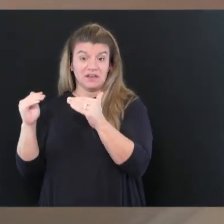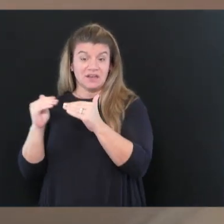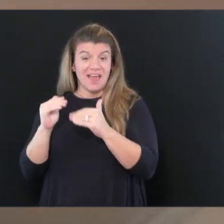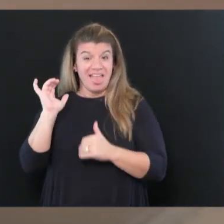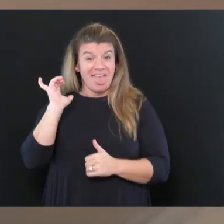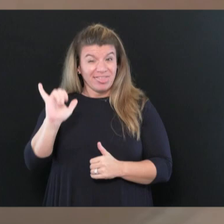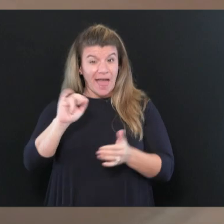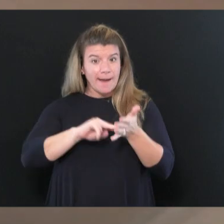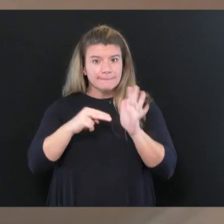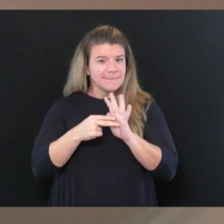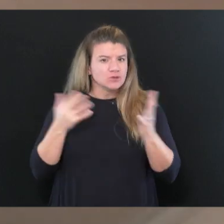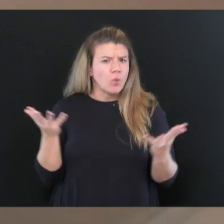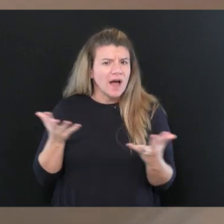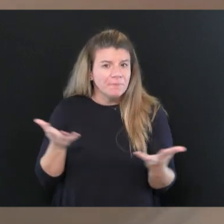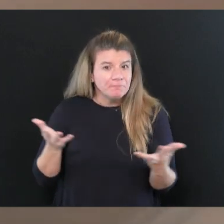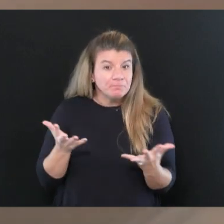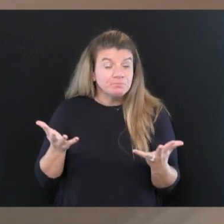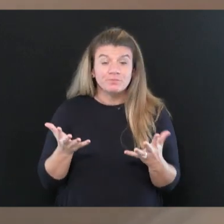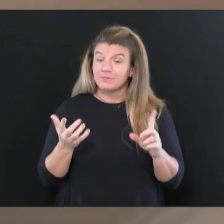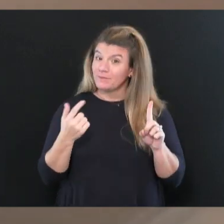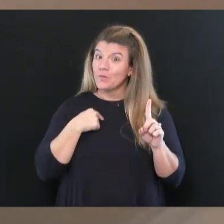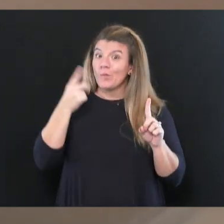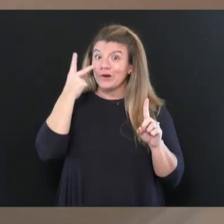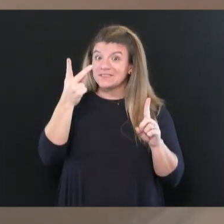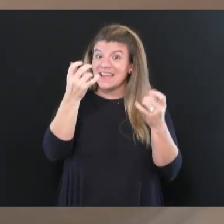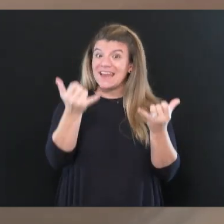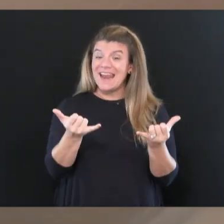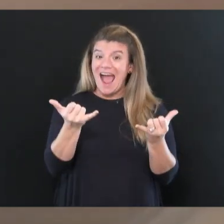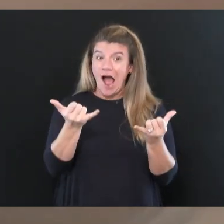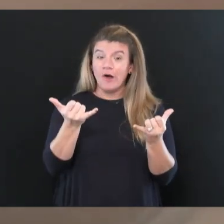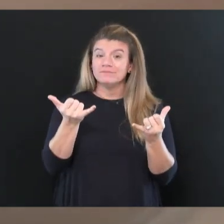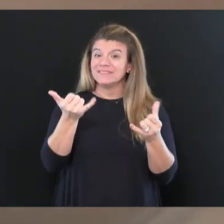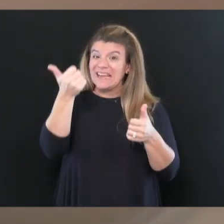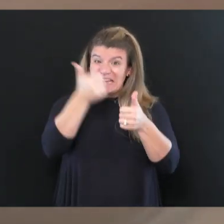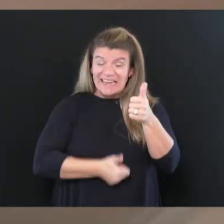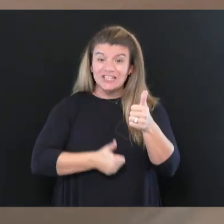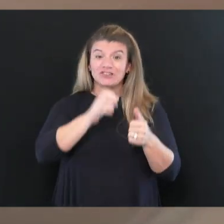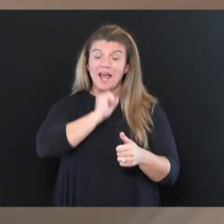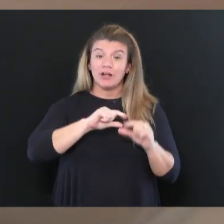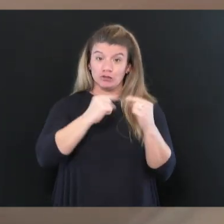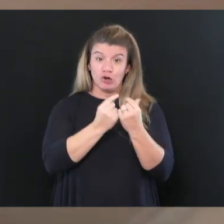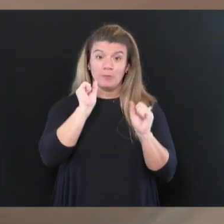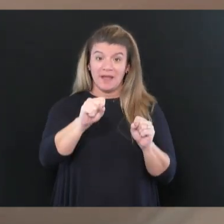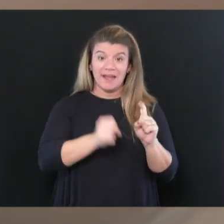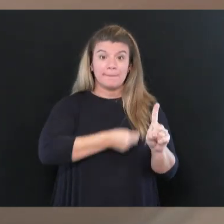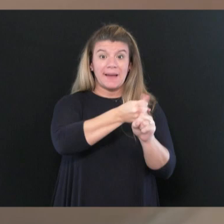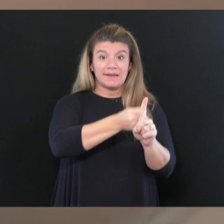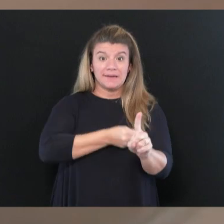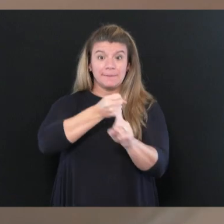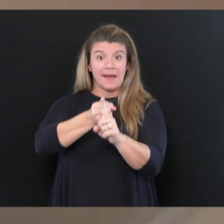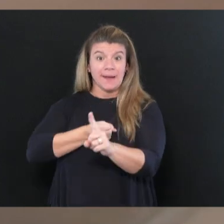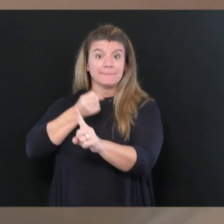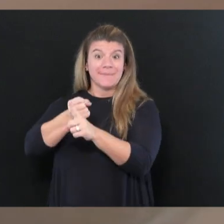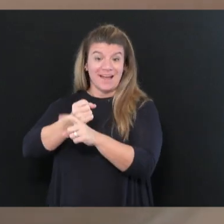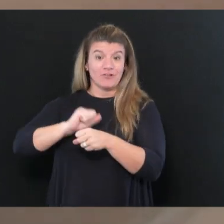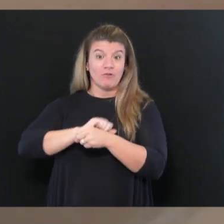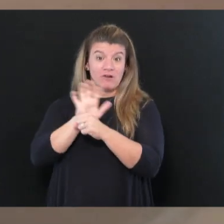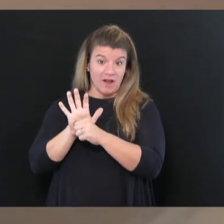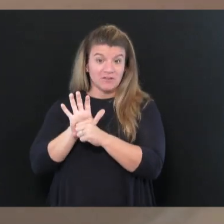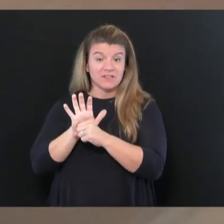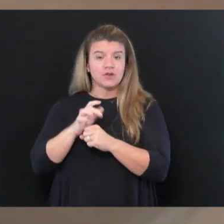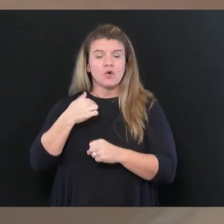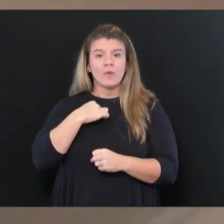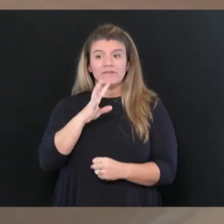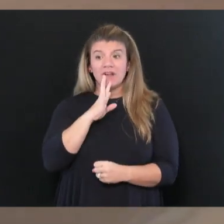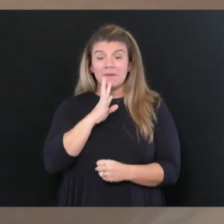suggests that now we're seeing all age groups starting to be affected by the spread of COVID-19. And as we've talked